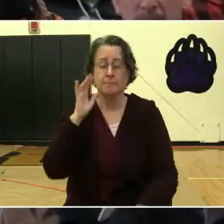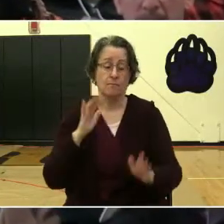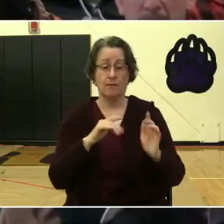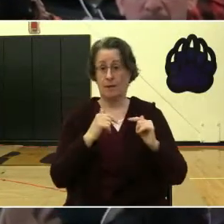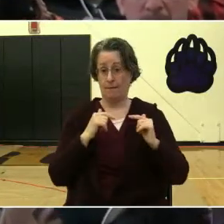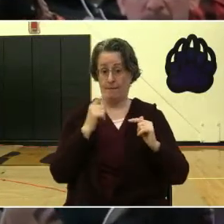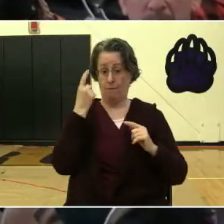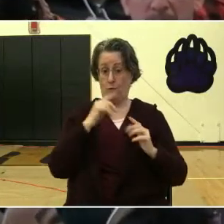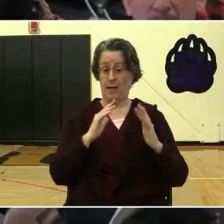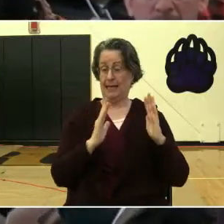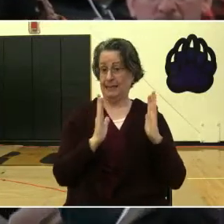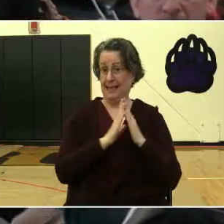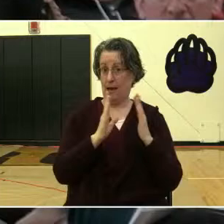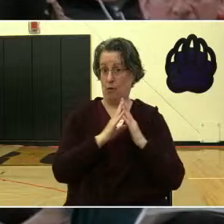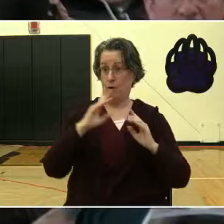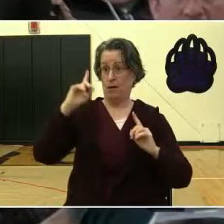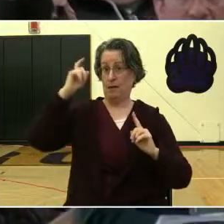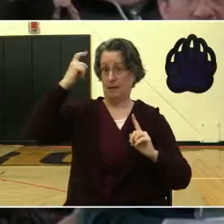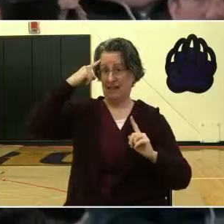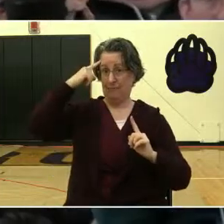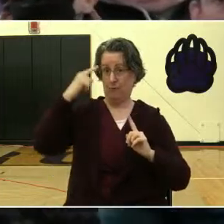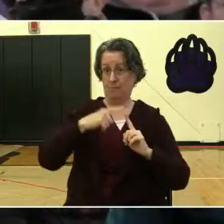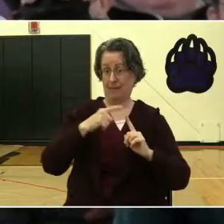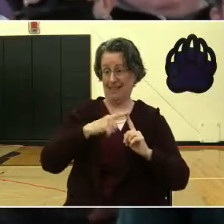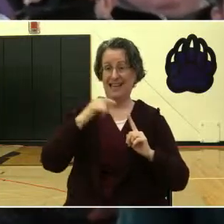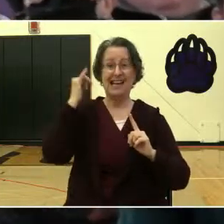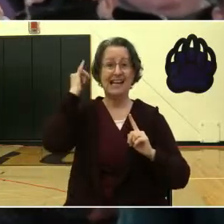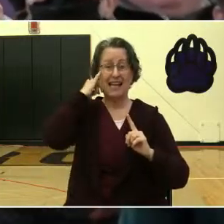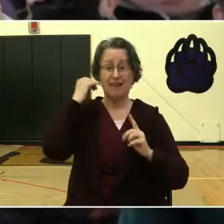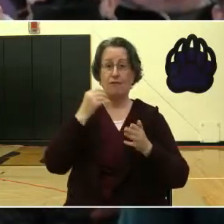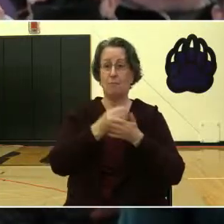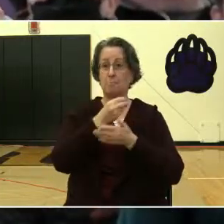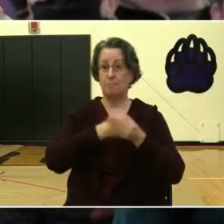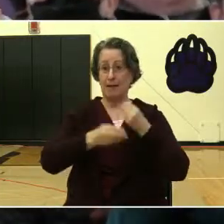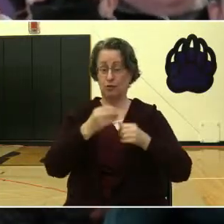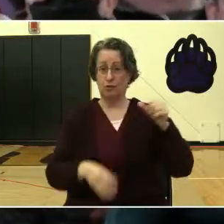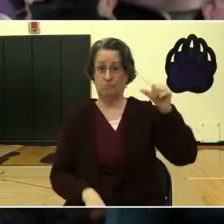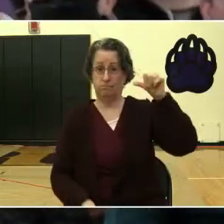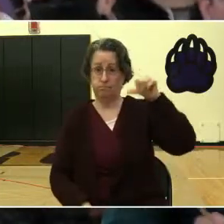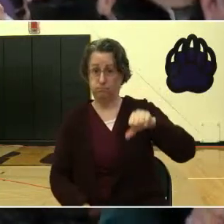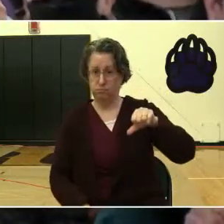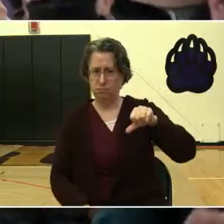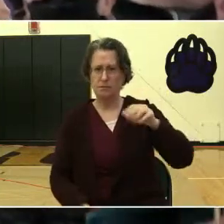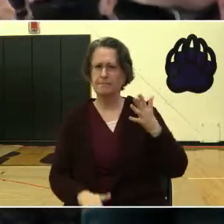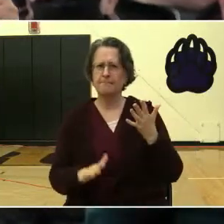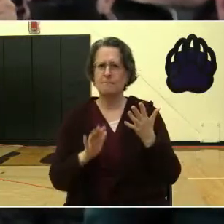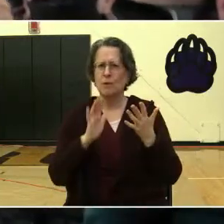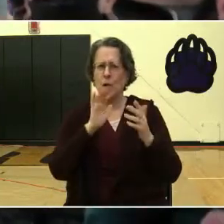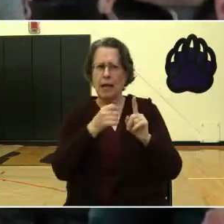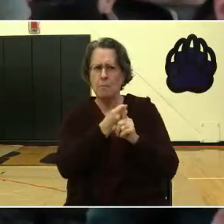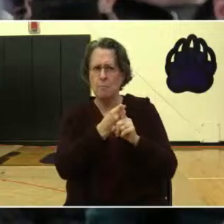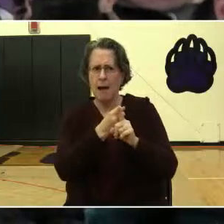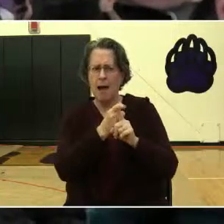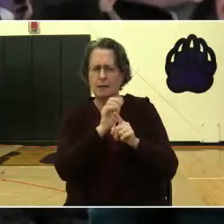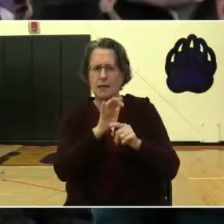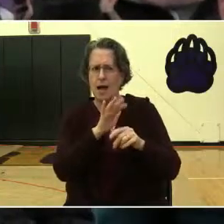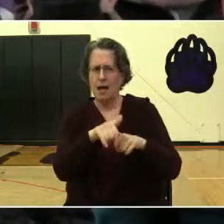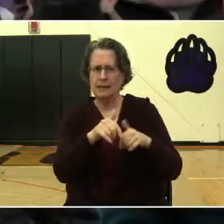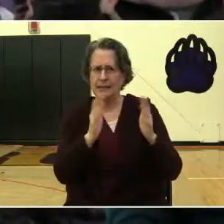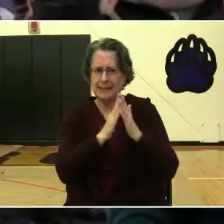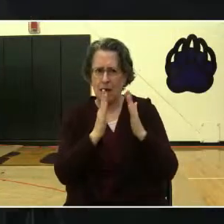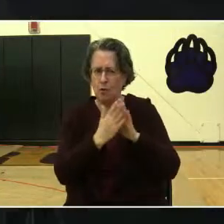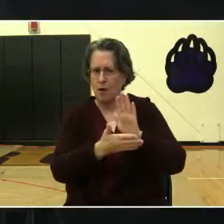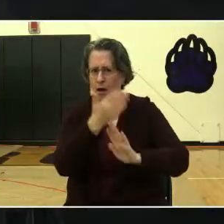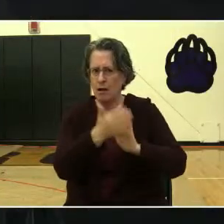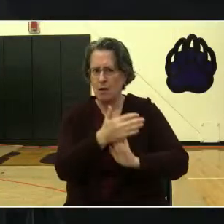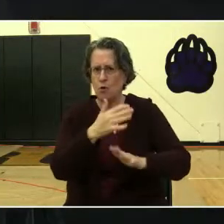impacts of a budget um being defeated and having to be redeveloped Town attorney is